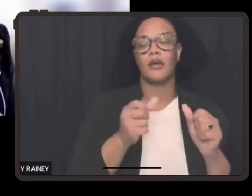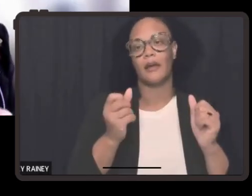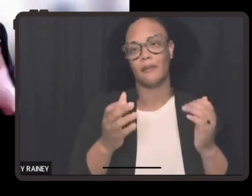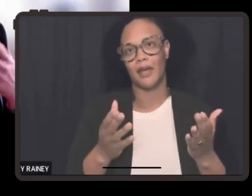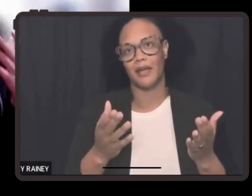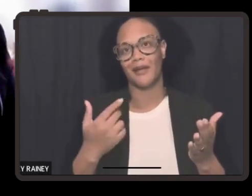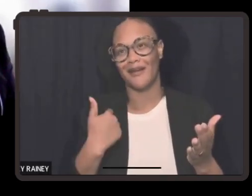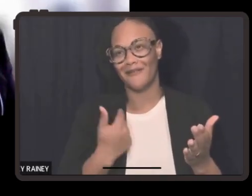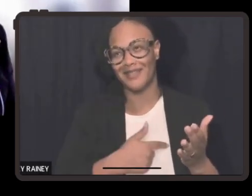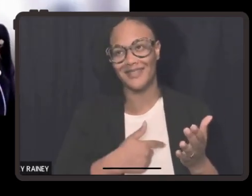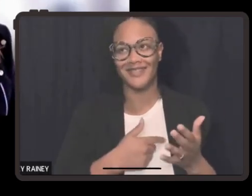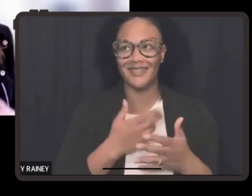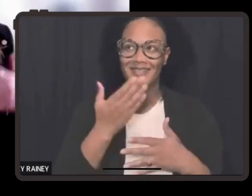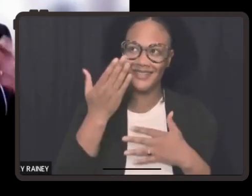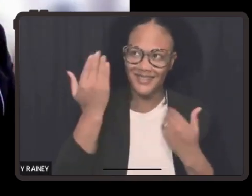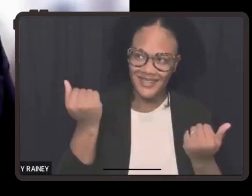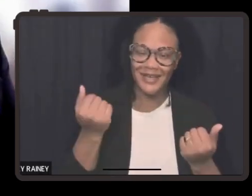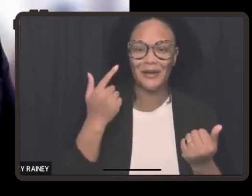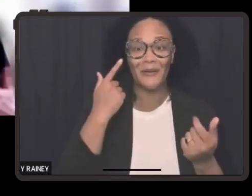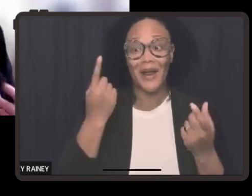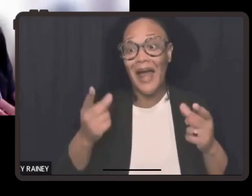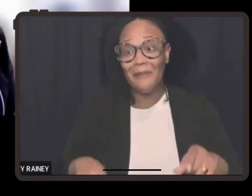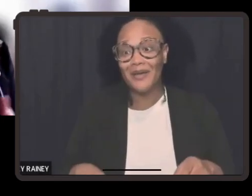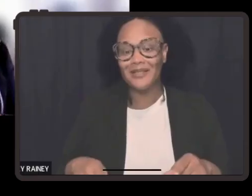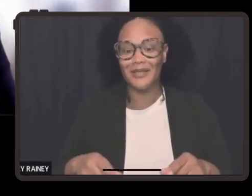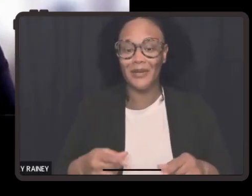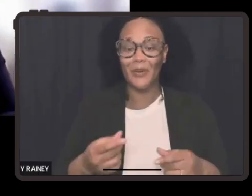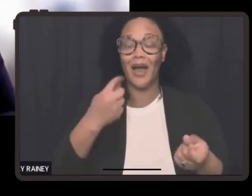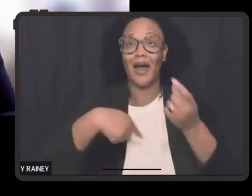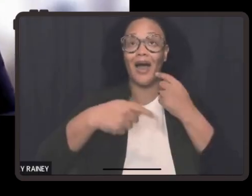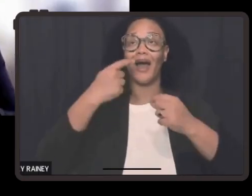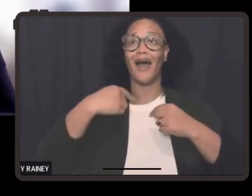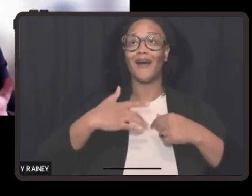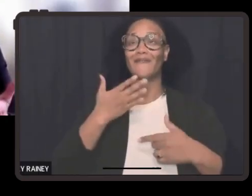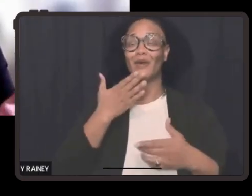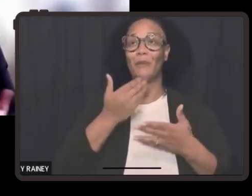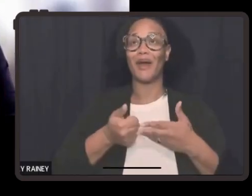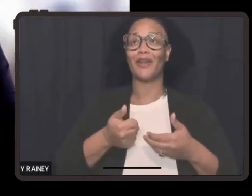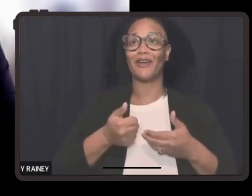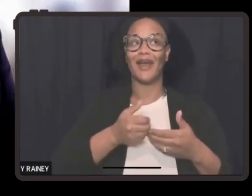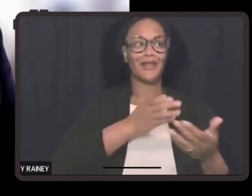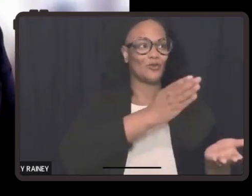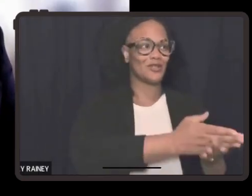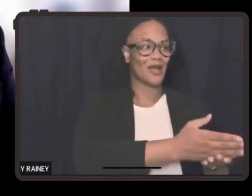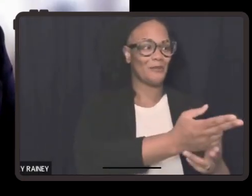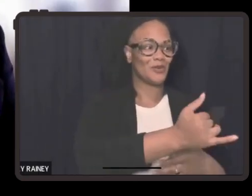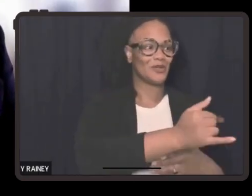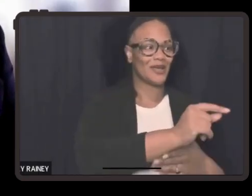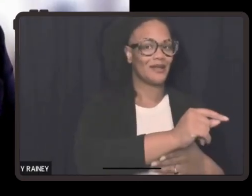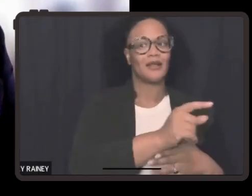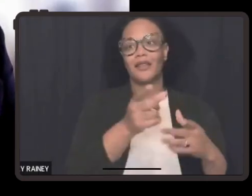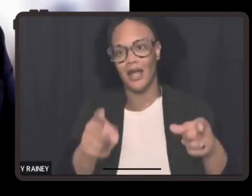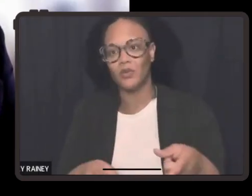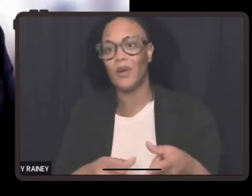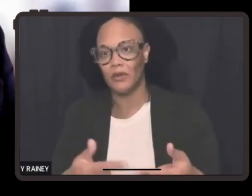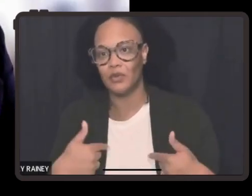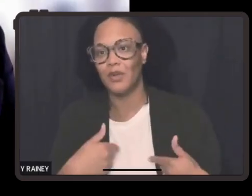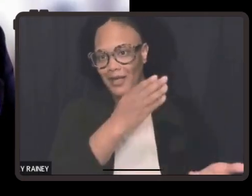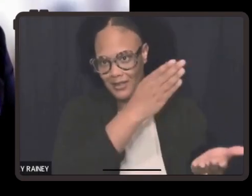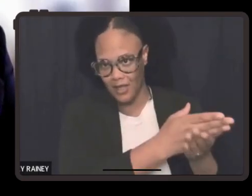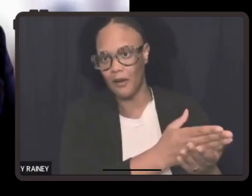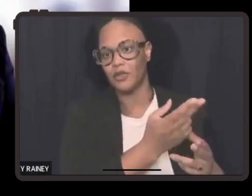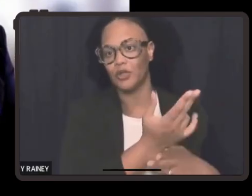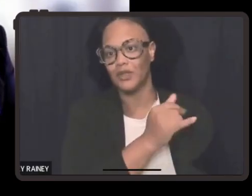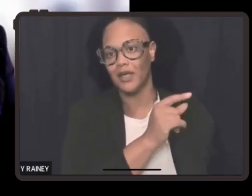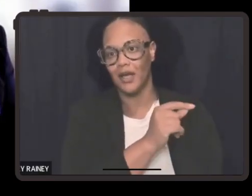then you feel better, or you're not sure it's working, and then you stop using it. That's what happened with me. I stopped using it, but you